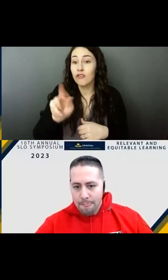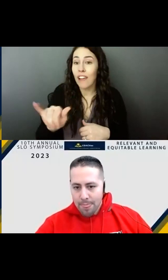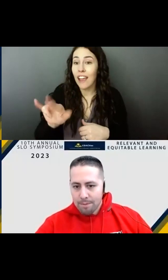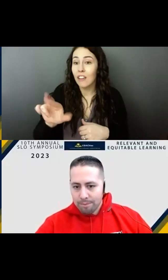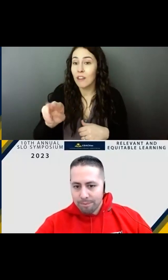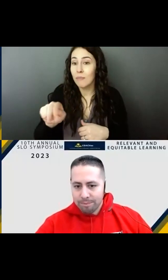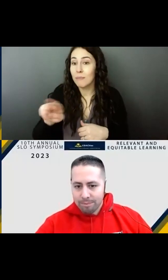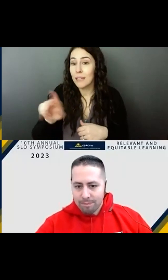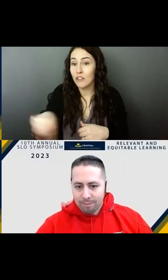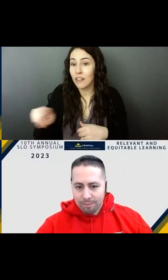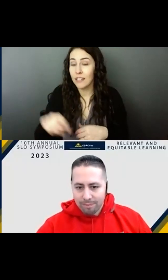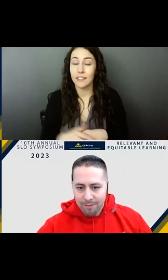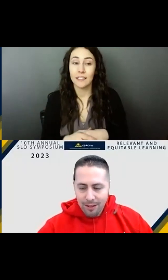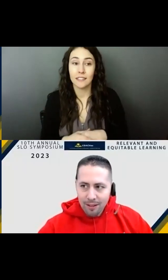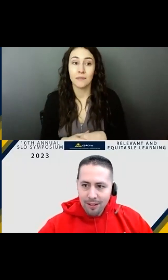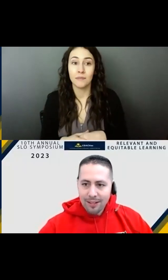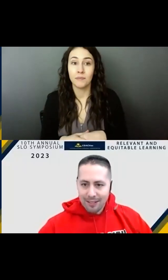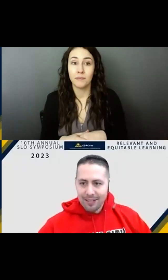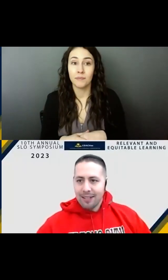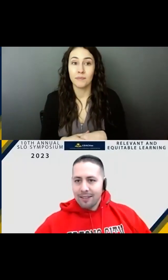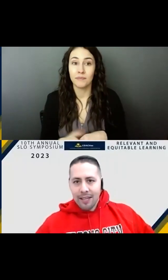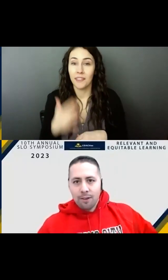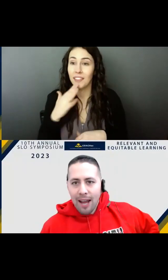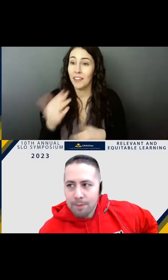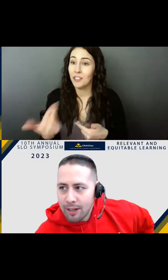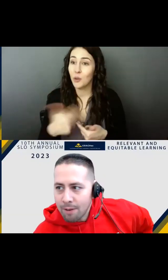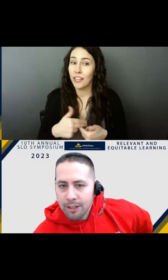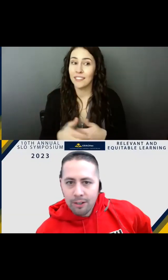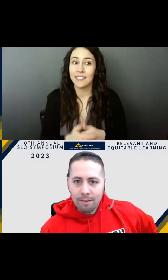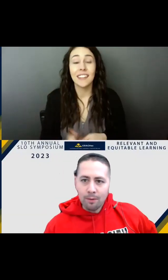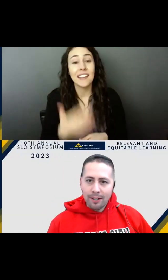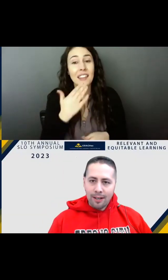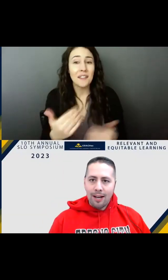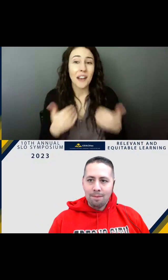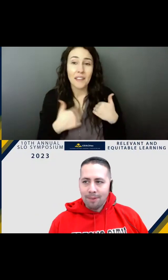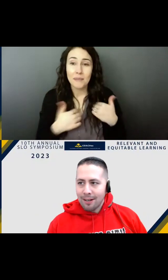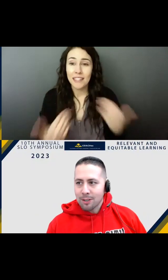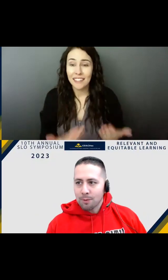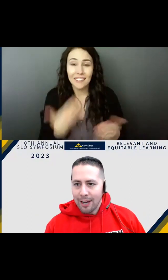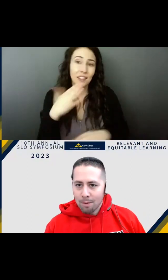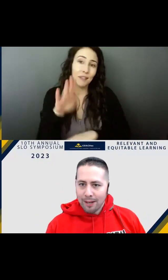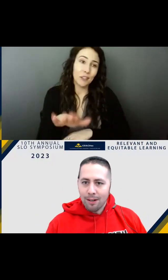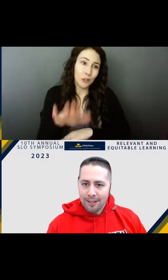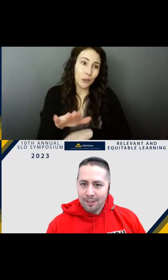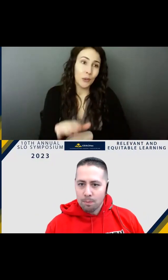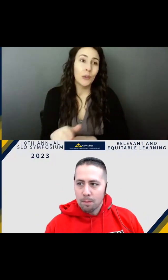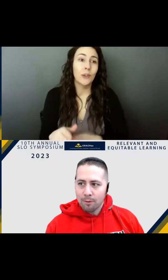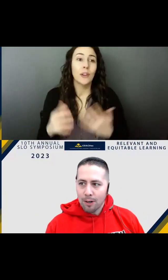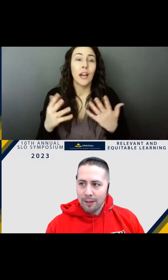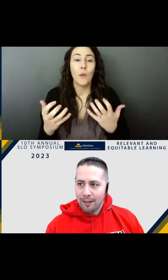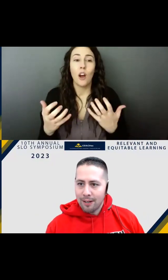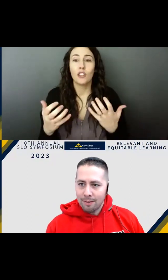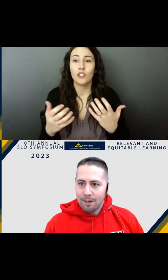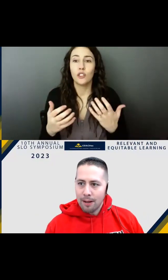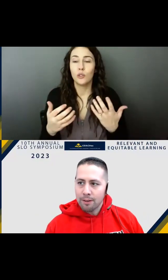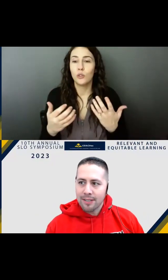Thank you for joining us. Thank you for having me. Good afternoon, everyone. I just want to echo my colleagues who spoke before